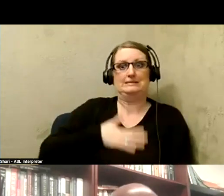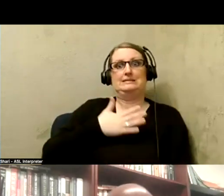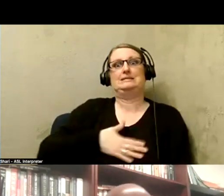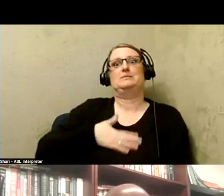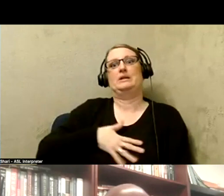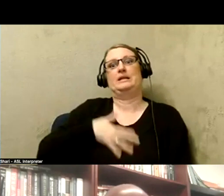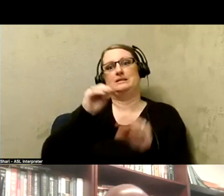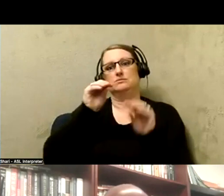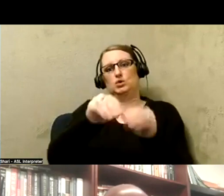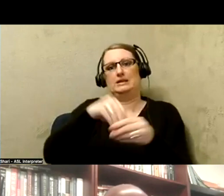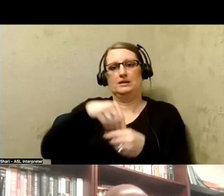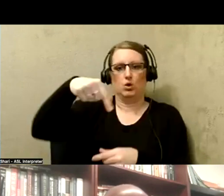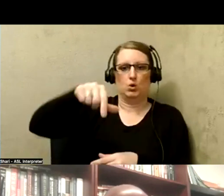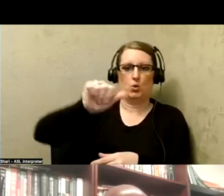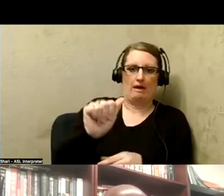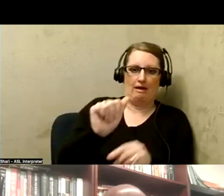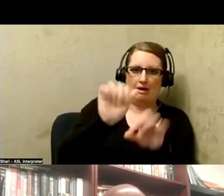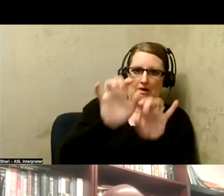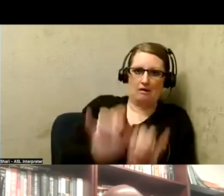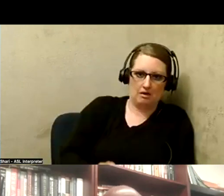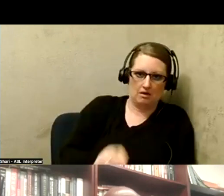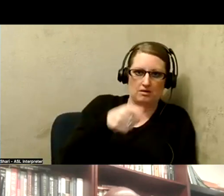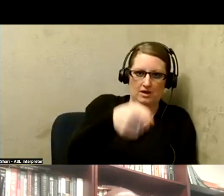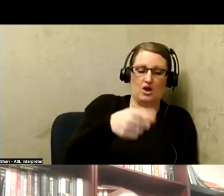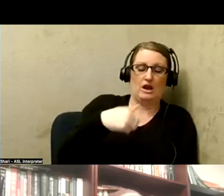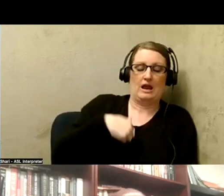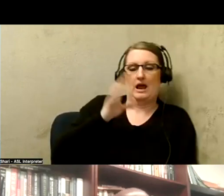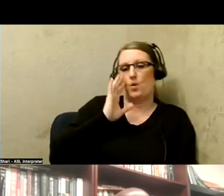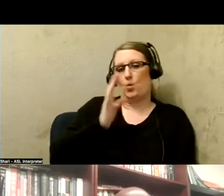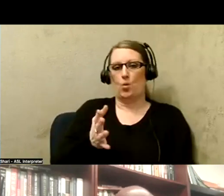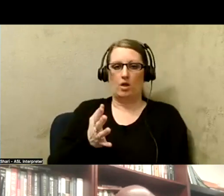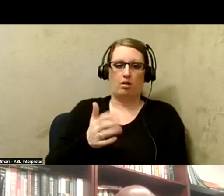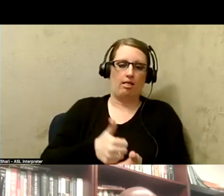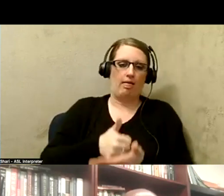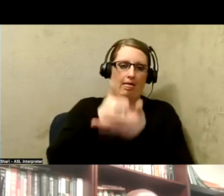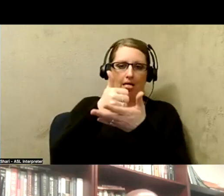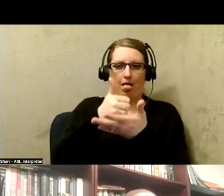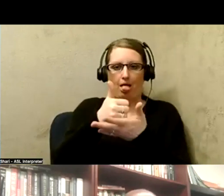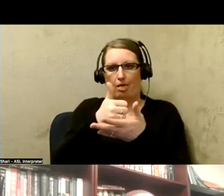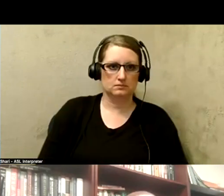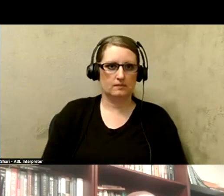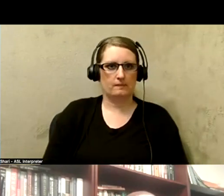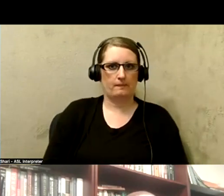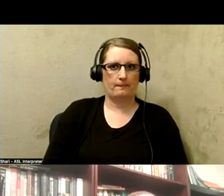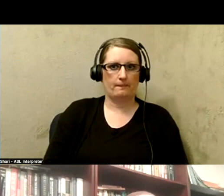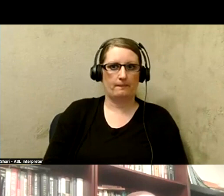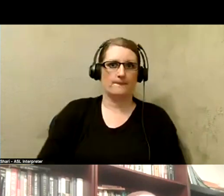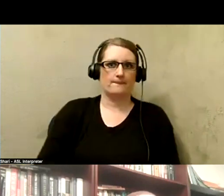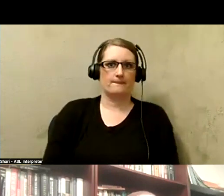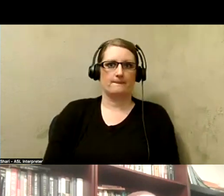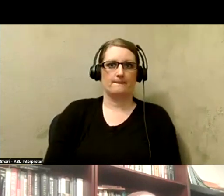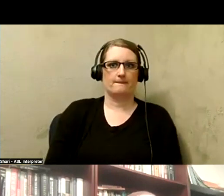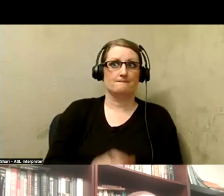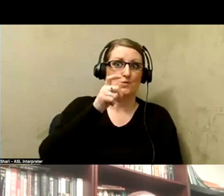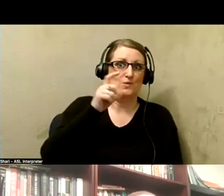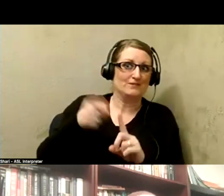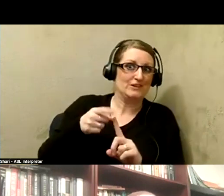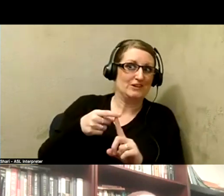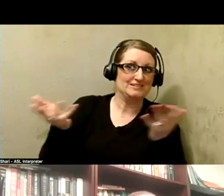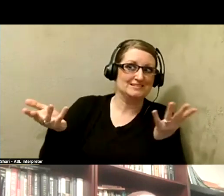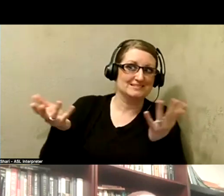the Q&A, and I will sort of help get them to the panelists. Who wants to take this one?